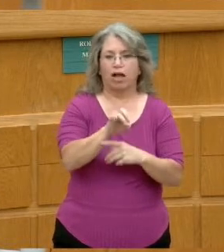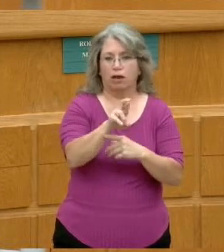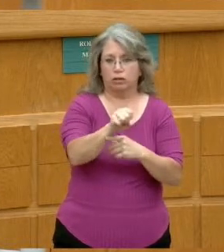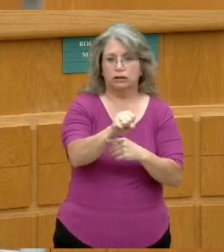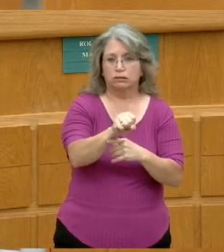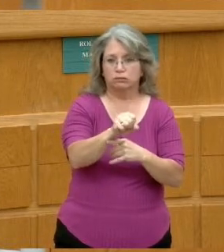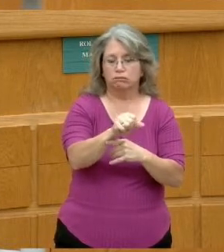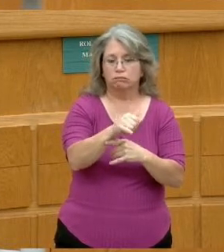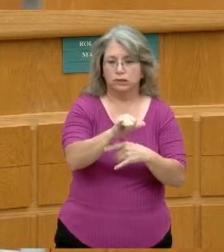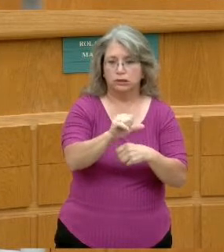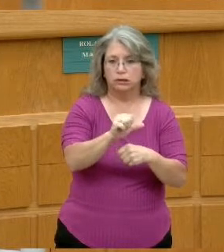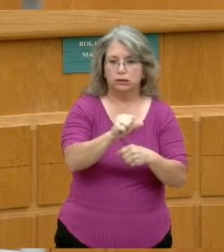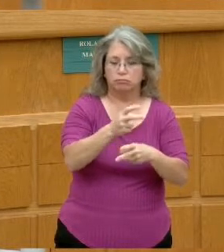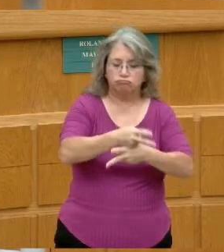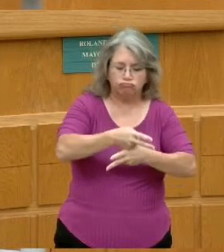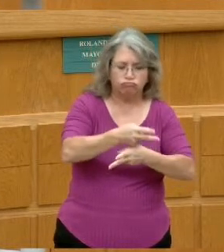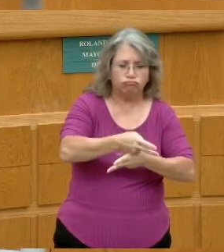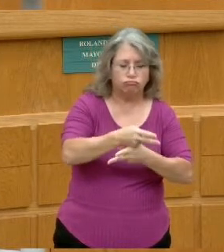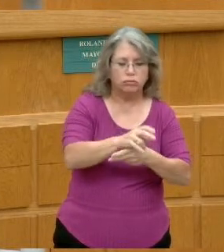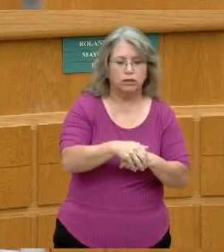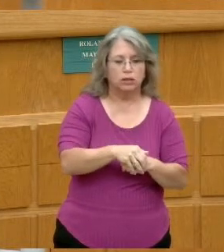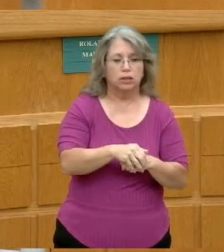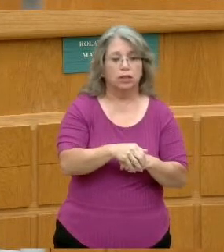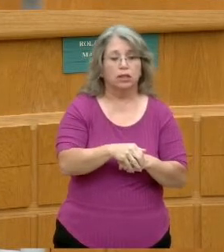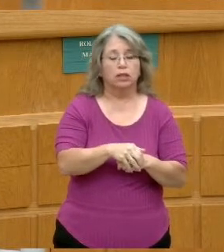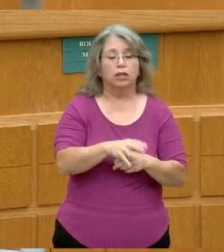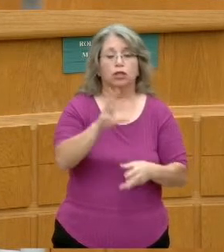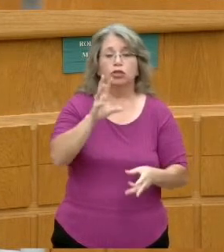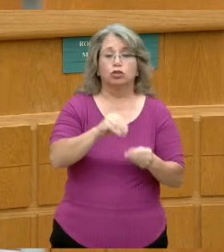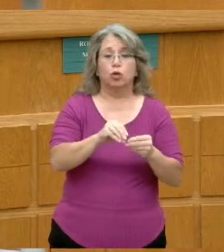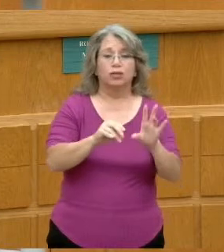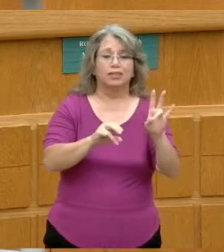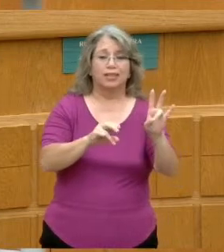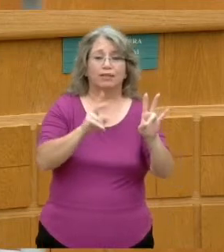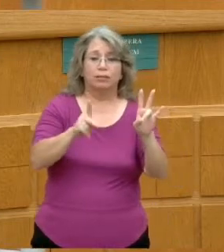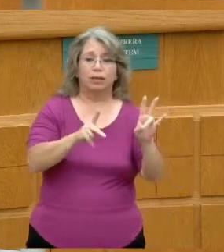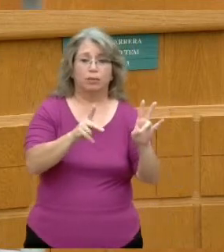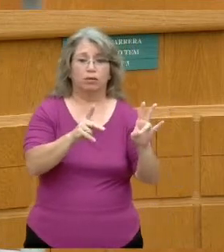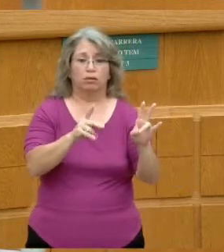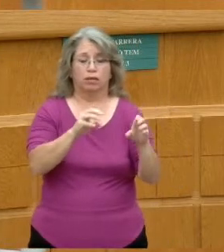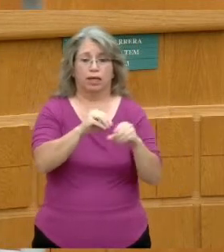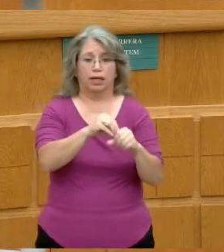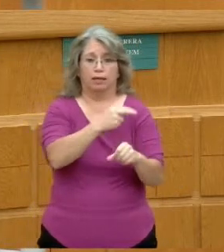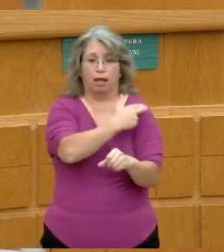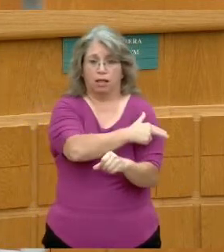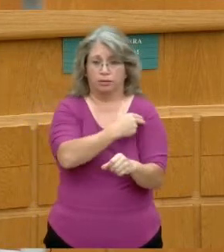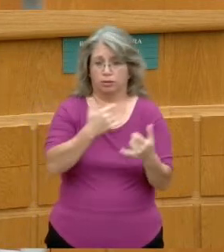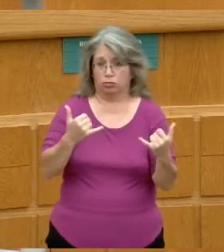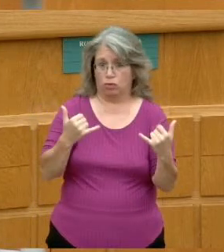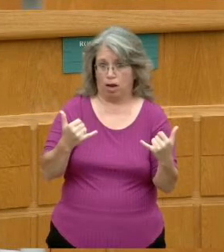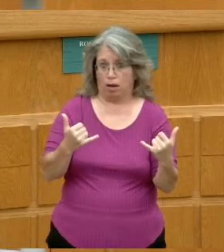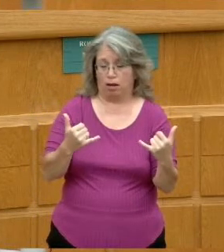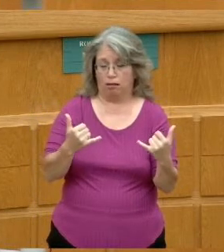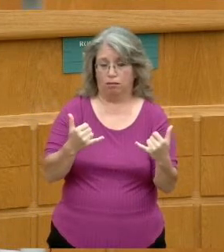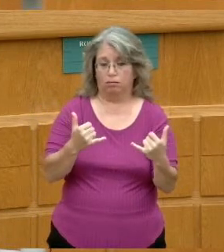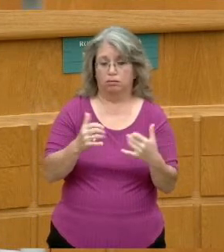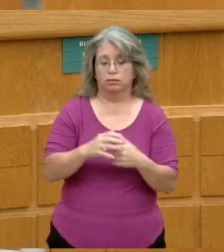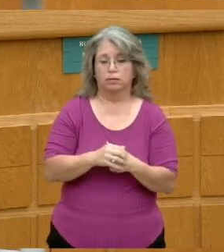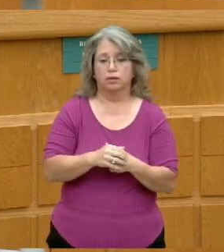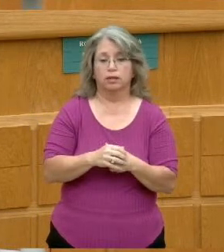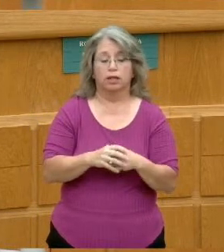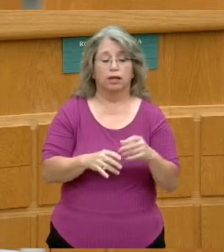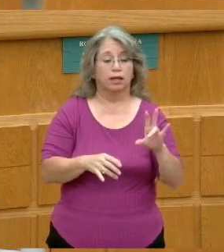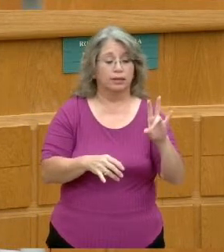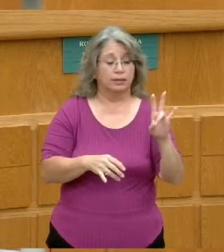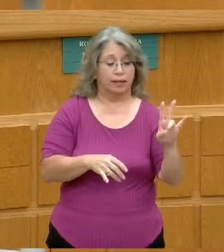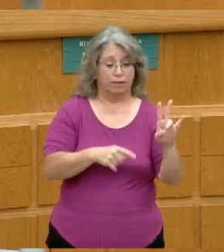for the community who's in the hospital. We have a total of 7 persons in the hospital today. That's the same number as yesterday. And of those